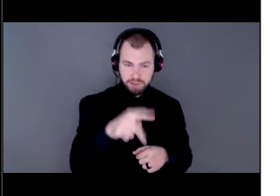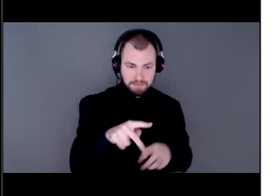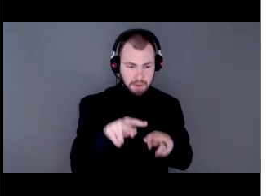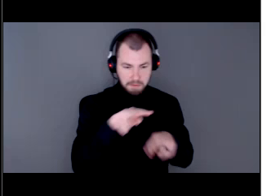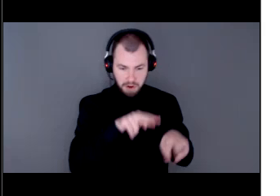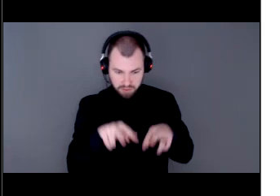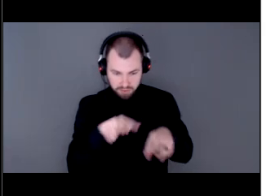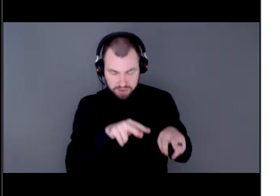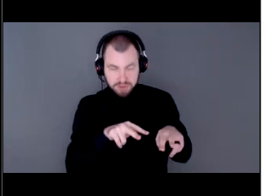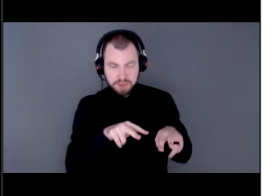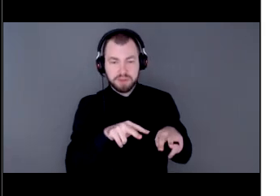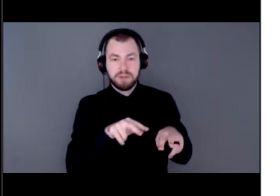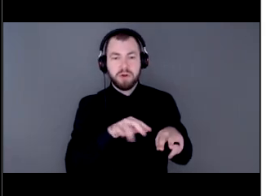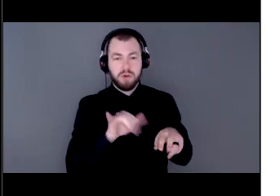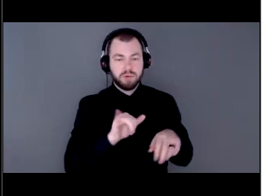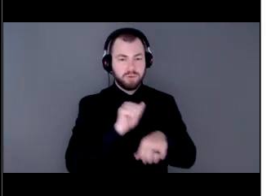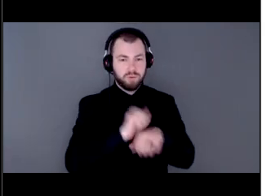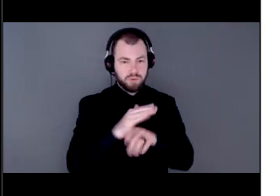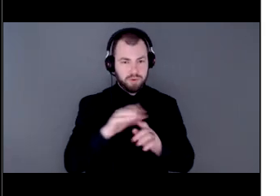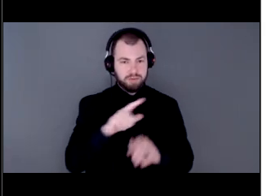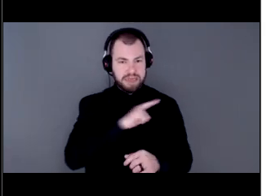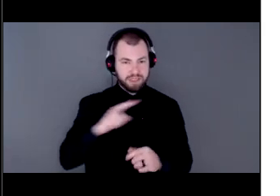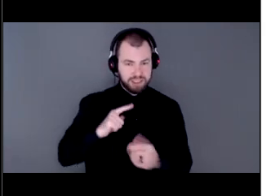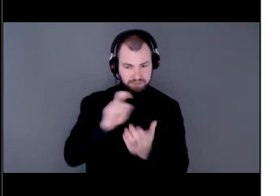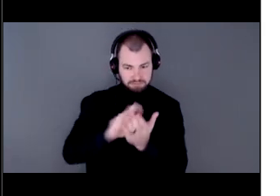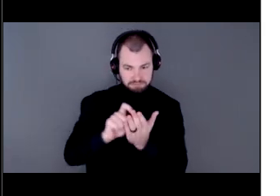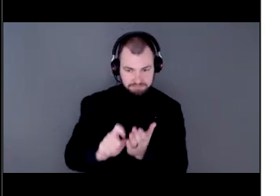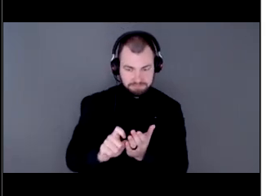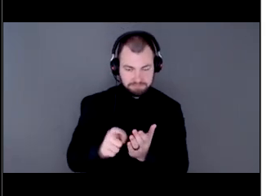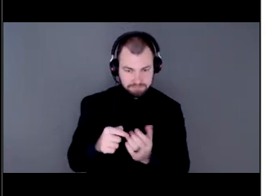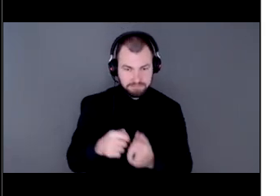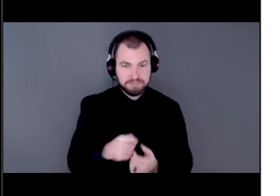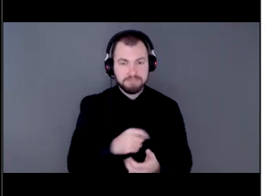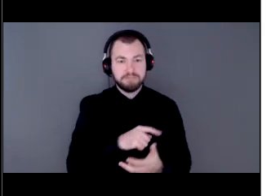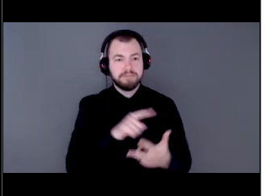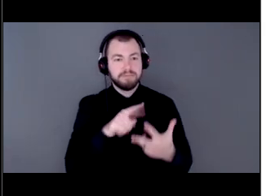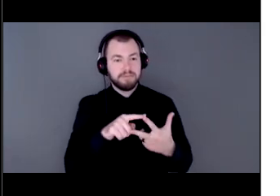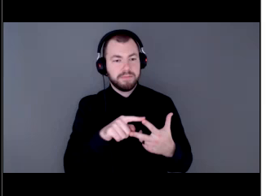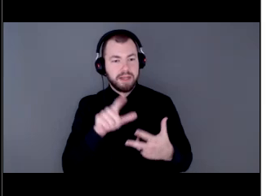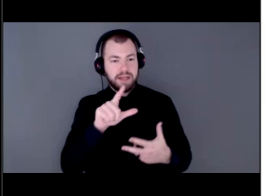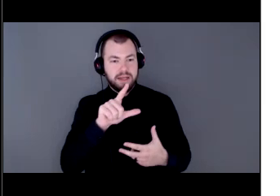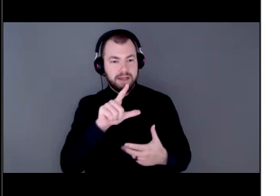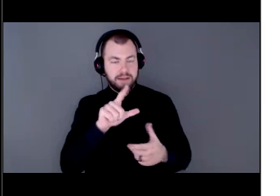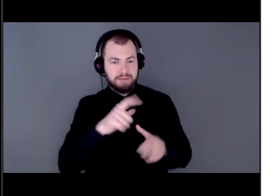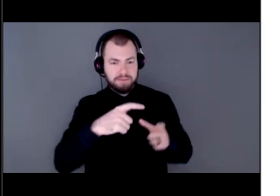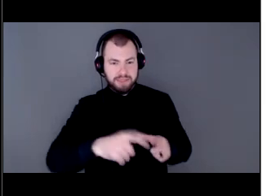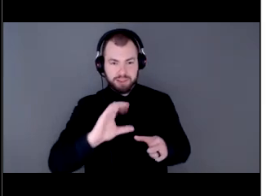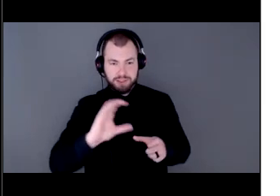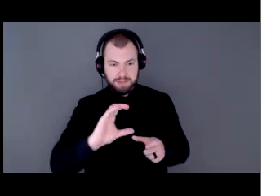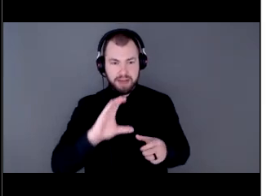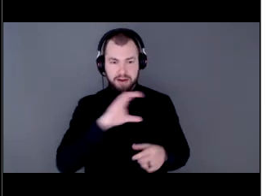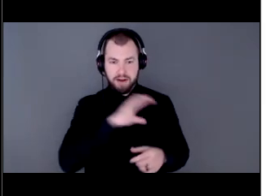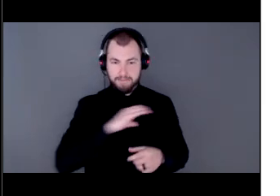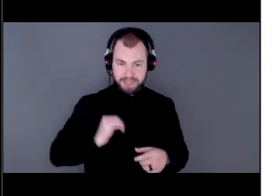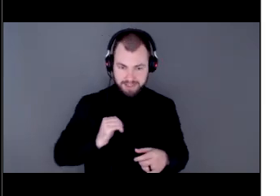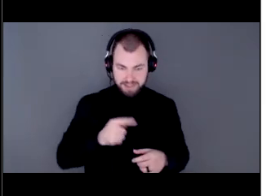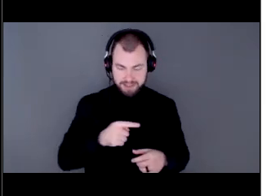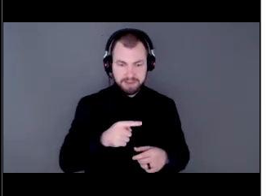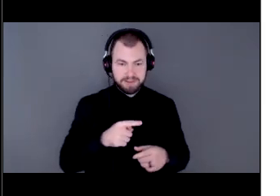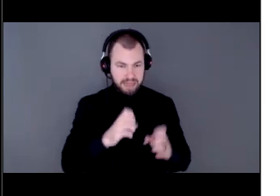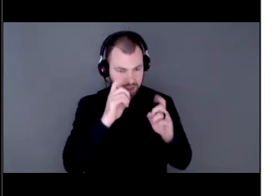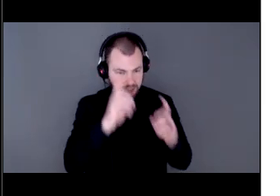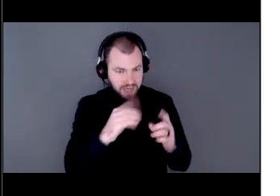also working on legislation. We have the Lake Champlain Committee that engages in education and advocacy.